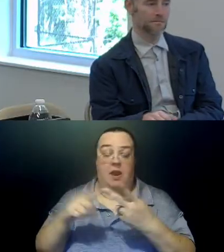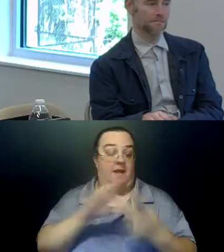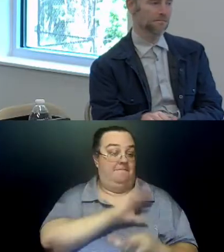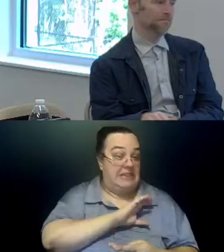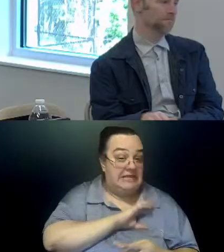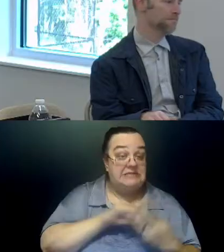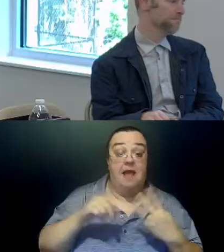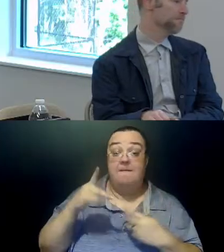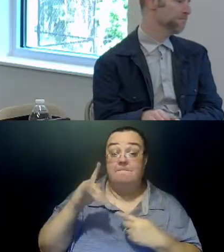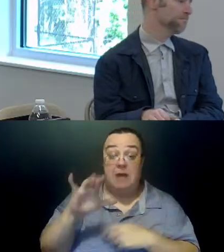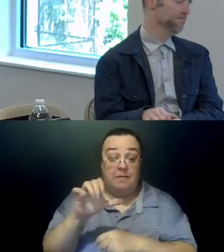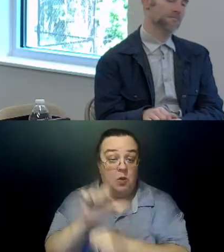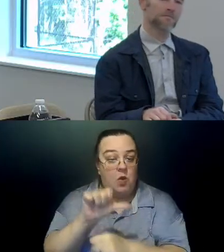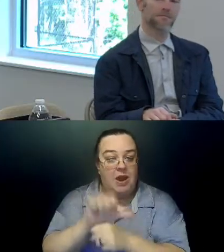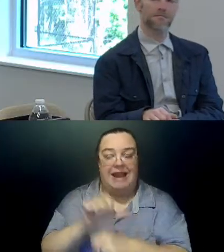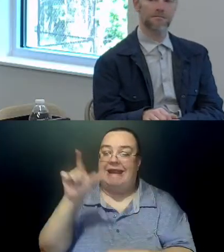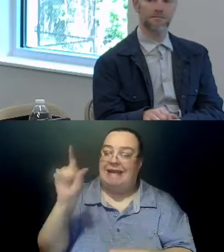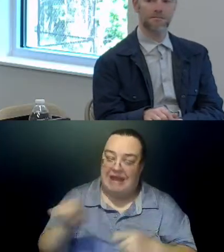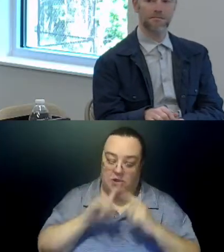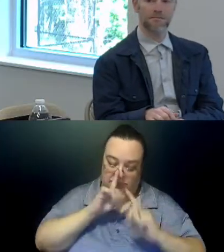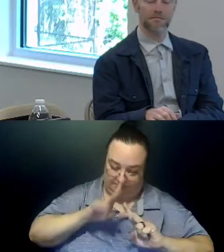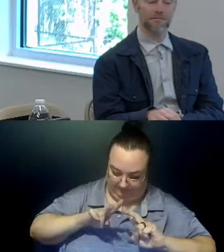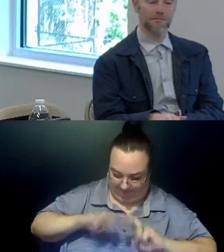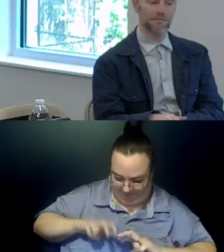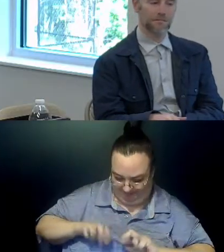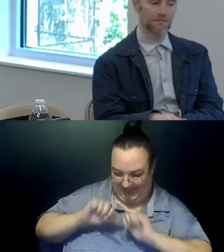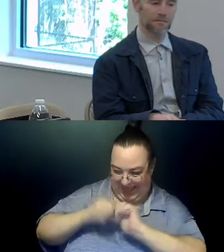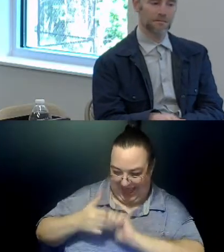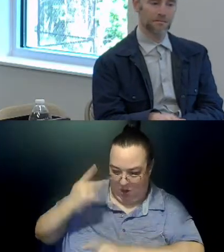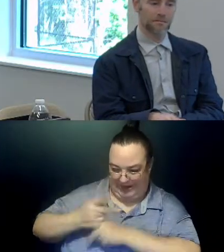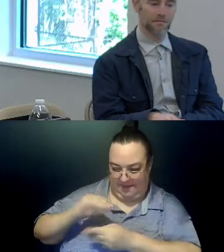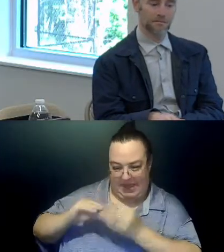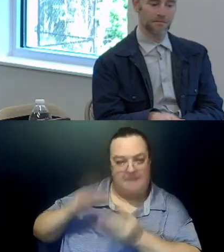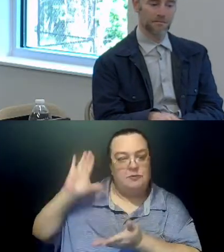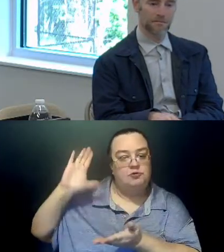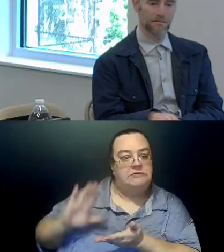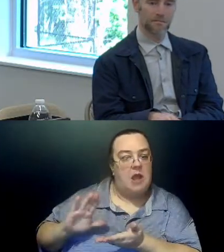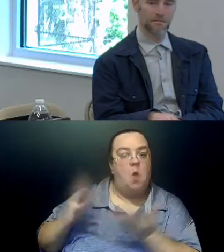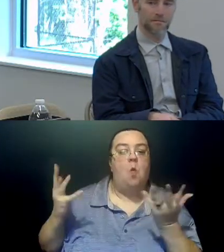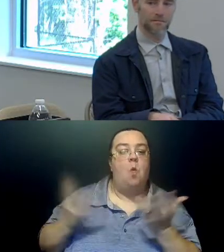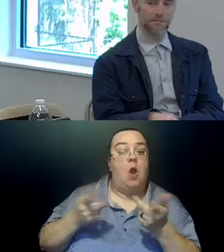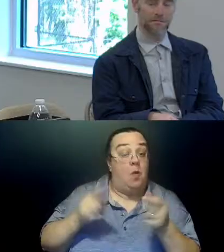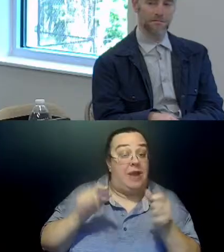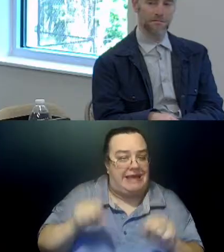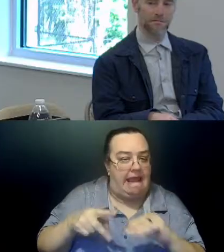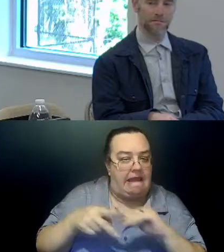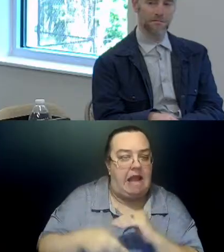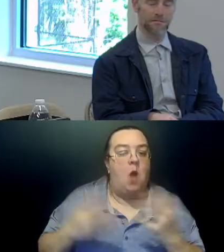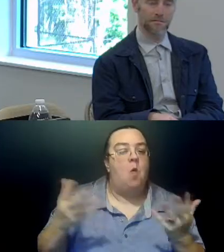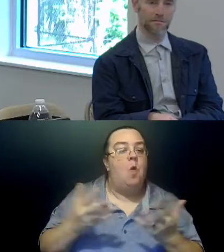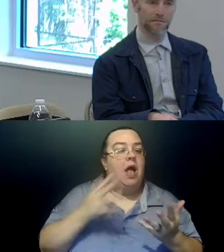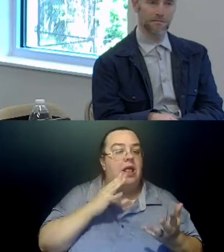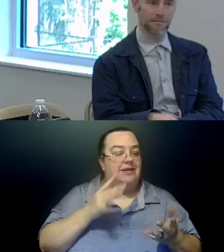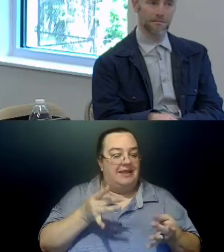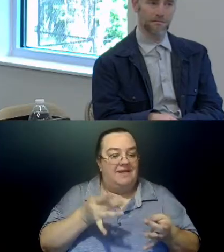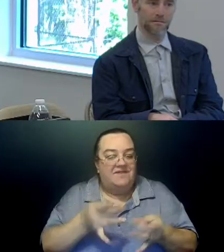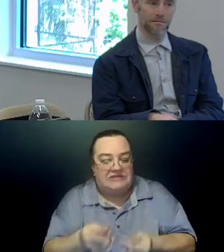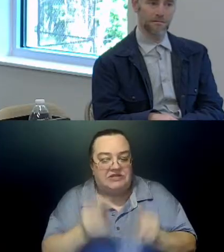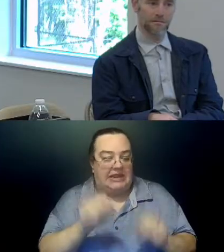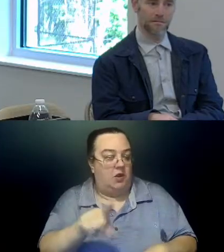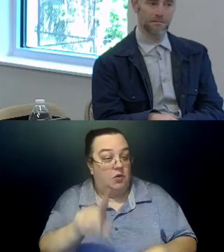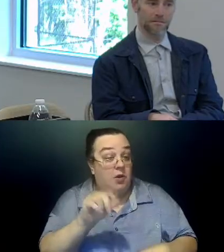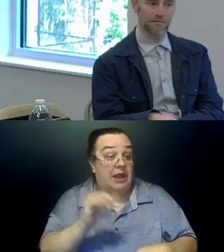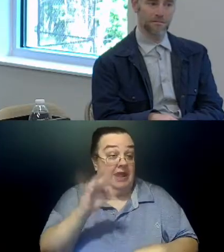works, needs to look at how you keep the numbers down. What can you cut? What efficiencies can you do? If we're talking